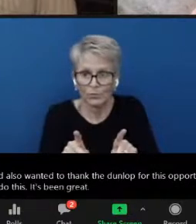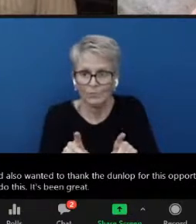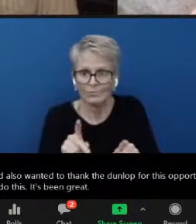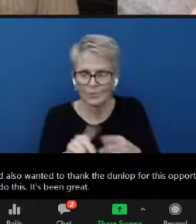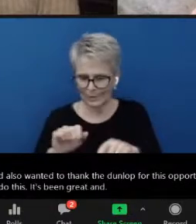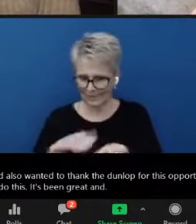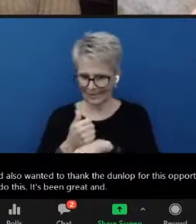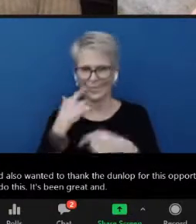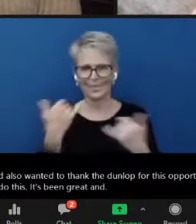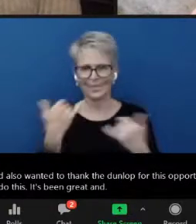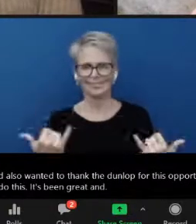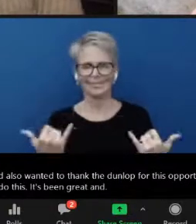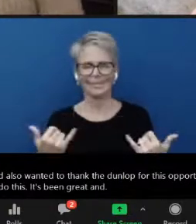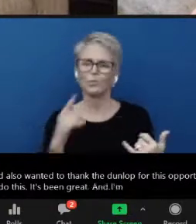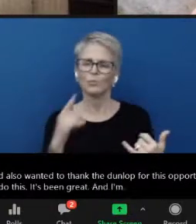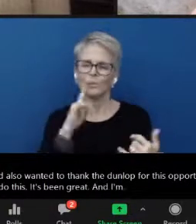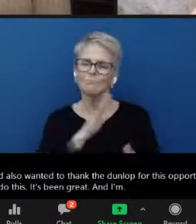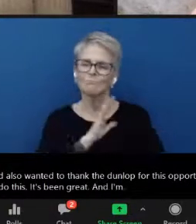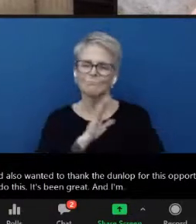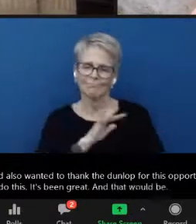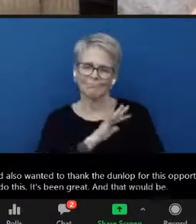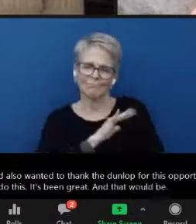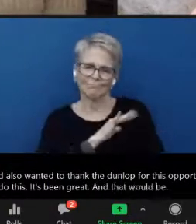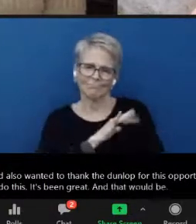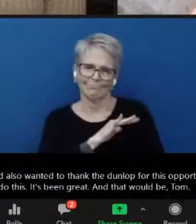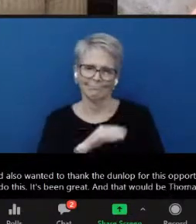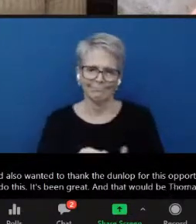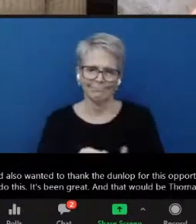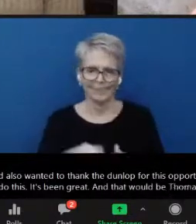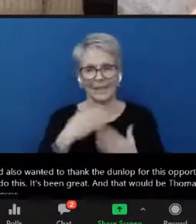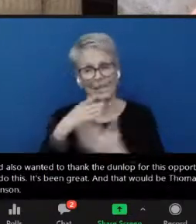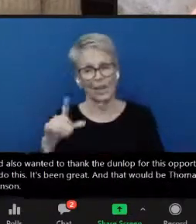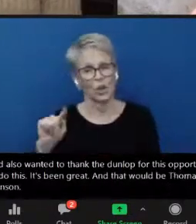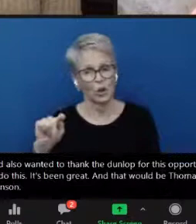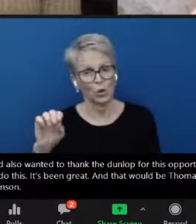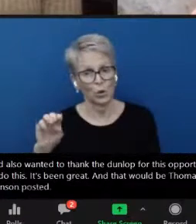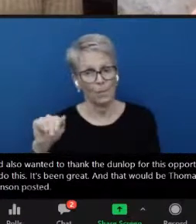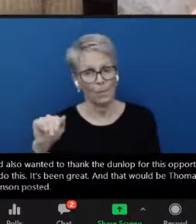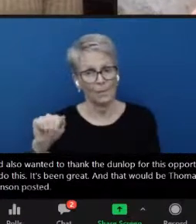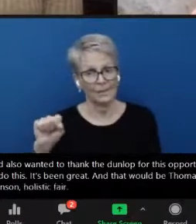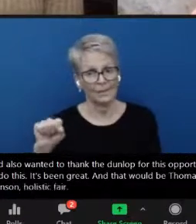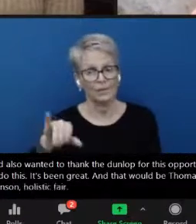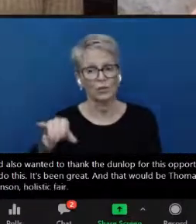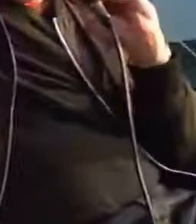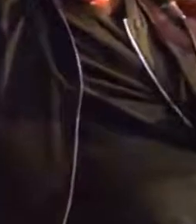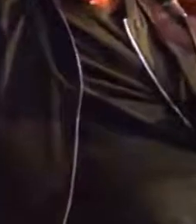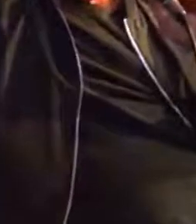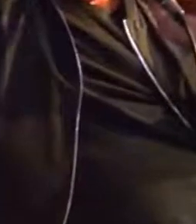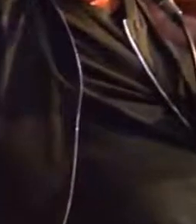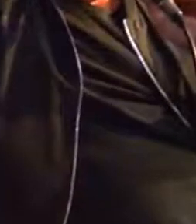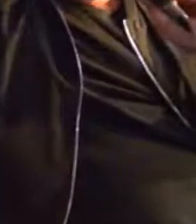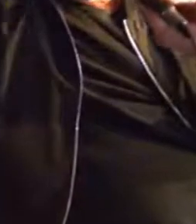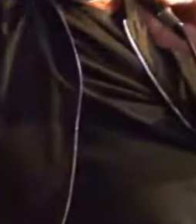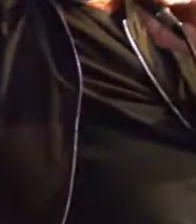And that would be Thomas Johnson, Alyssa Farron, Wendy